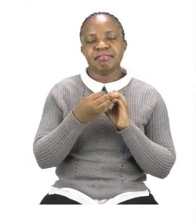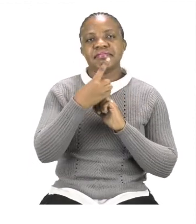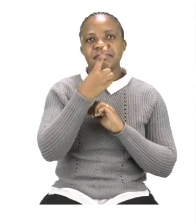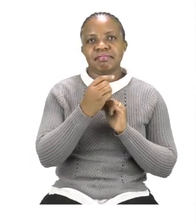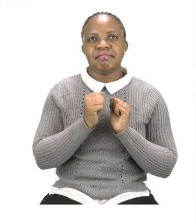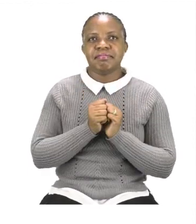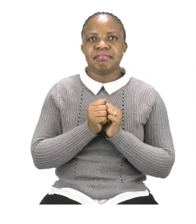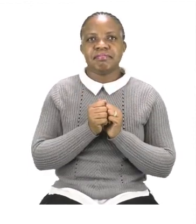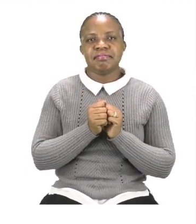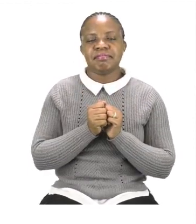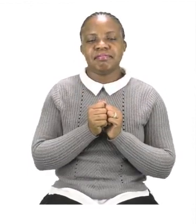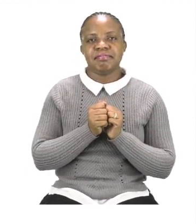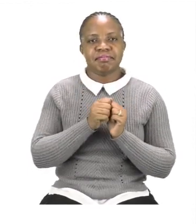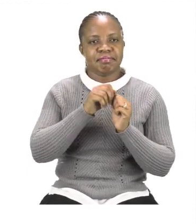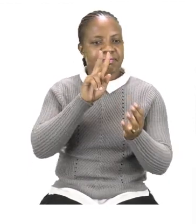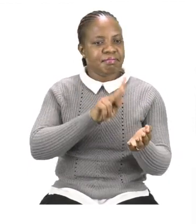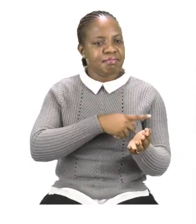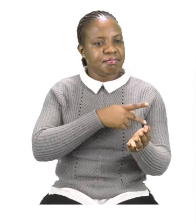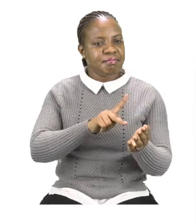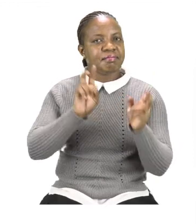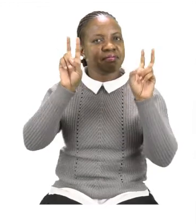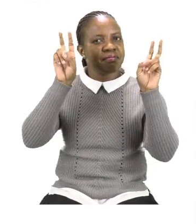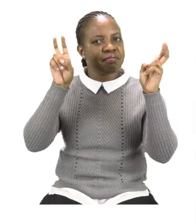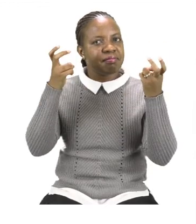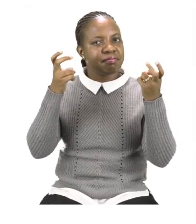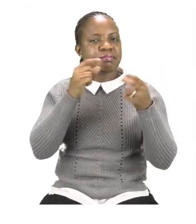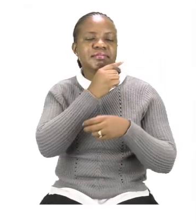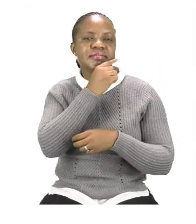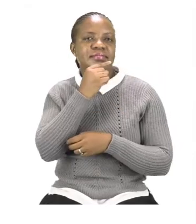name or the title of the poem?